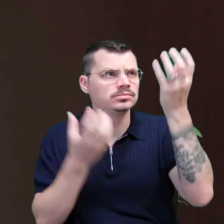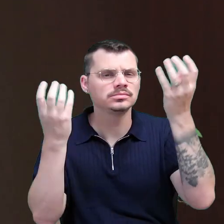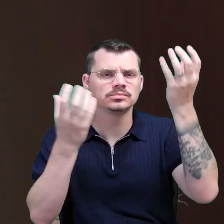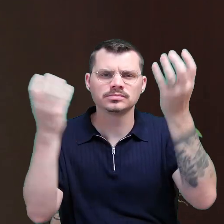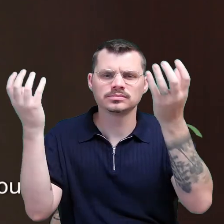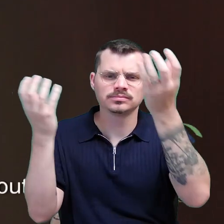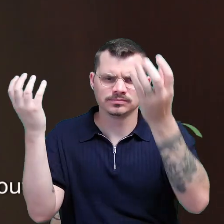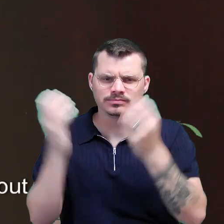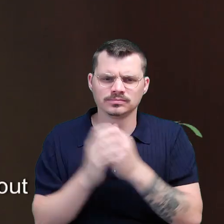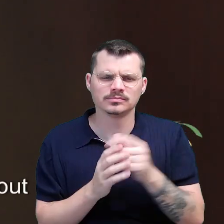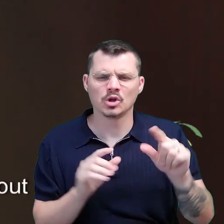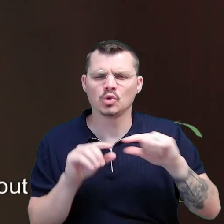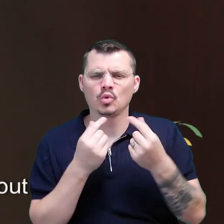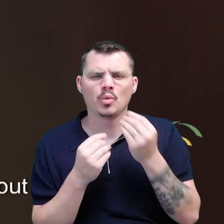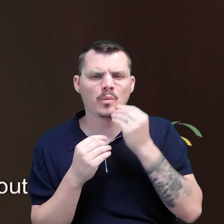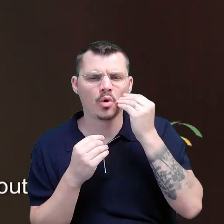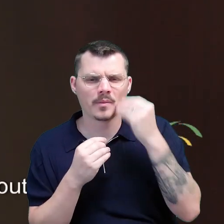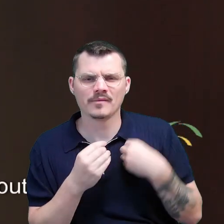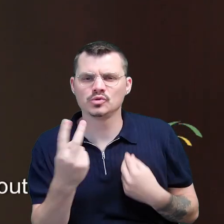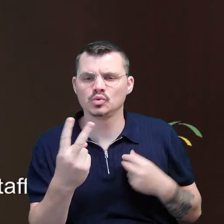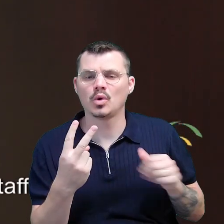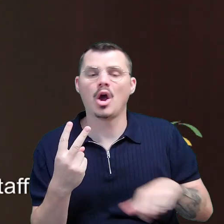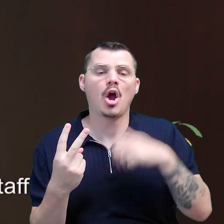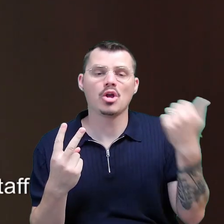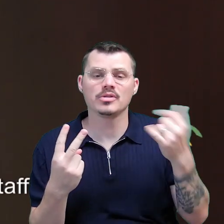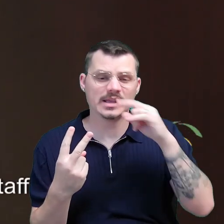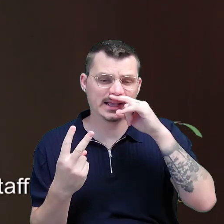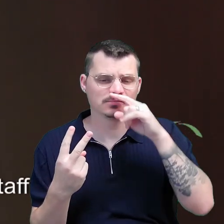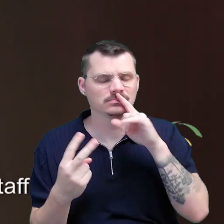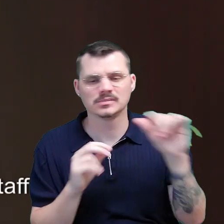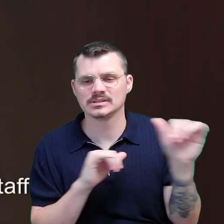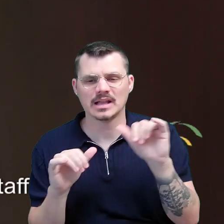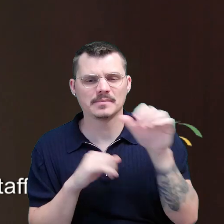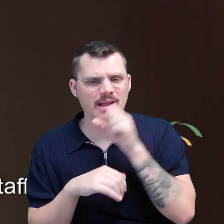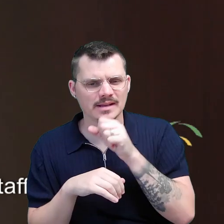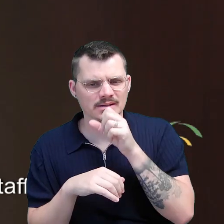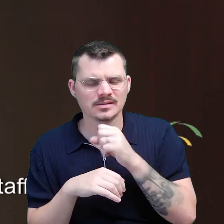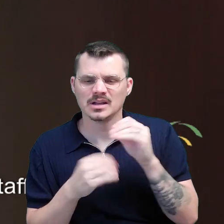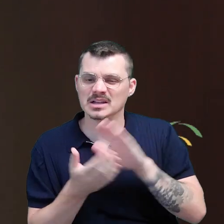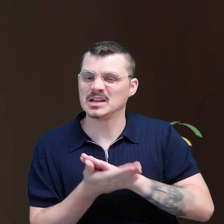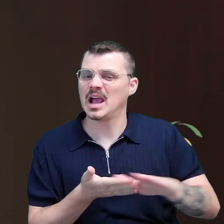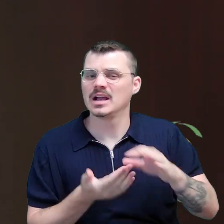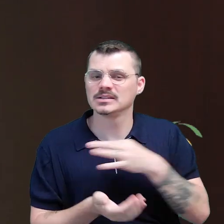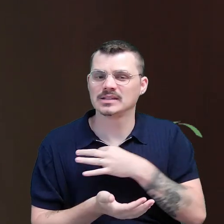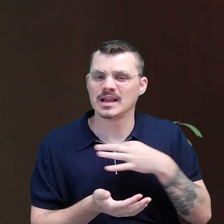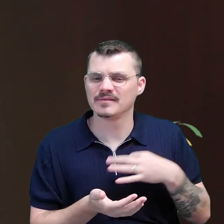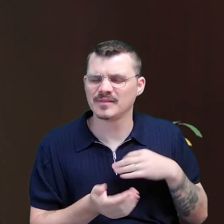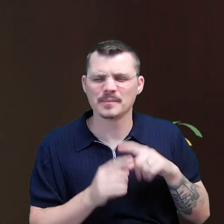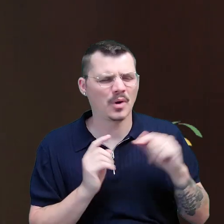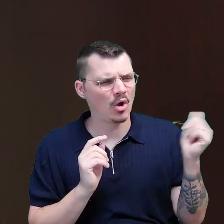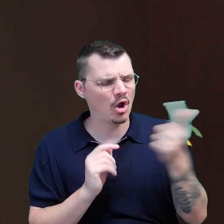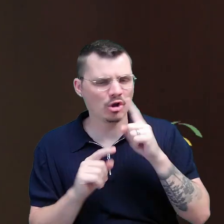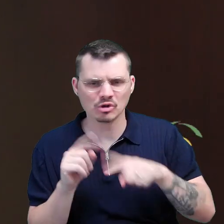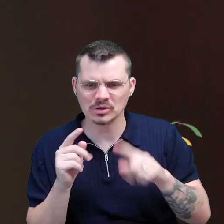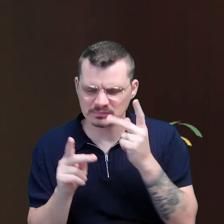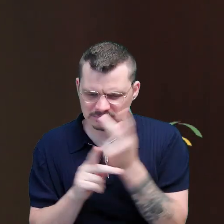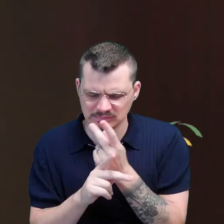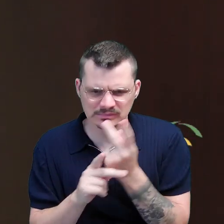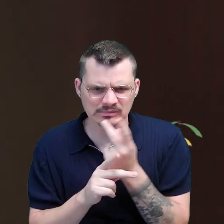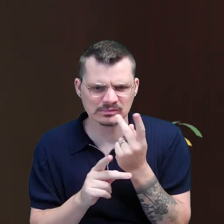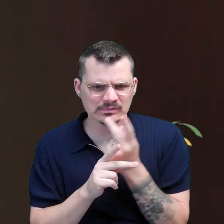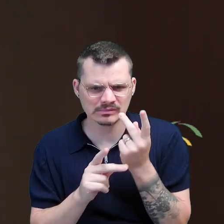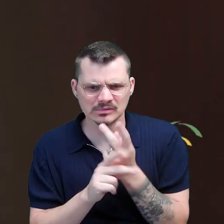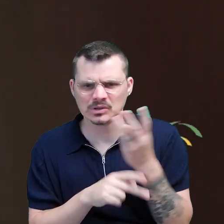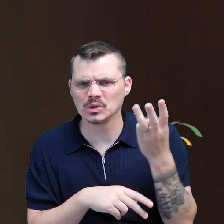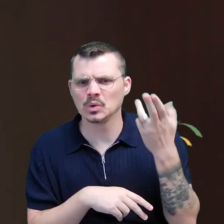group home. It was a group home with 2 other kids about the same age and a really nice bunch of staff, and nobody could figure out why